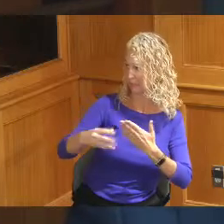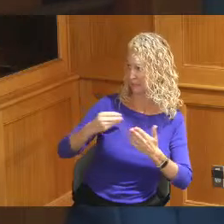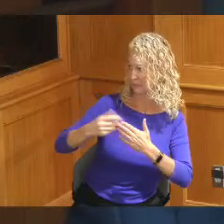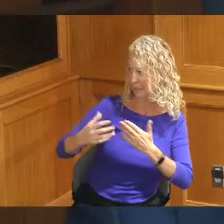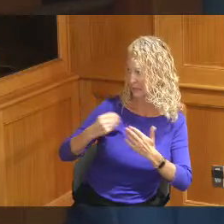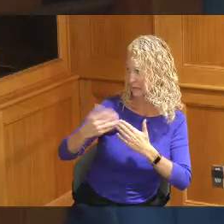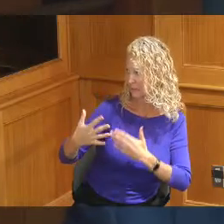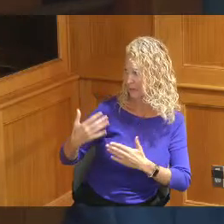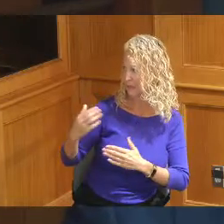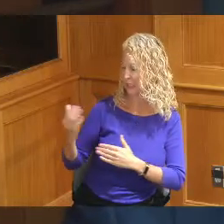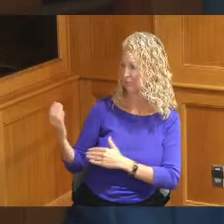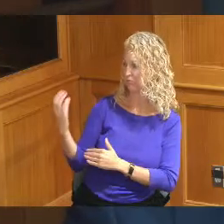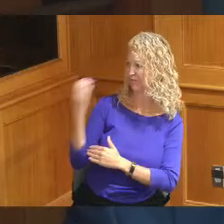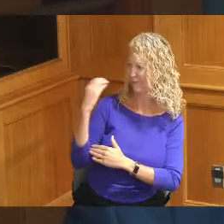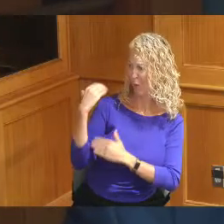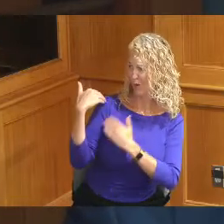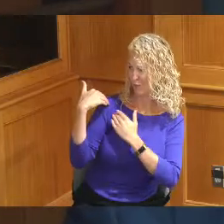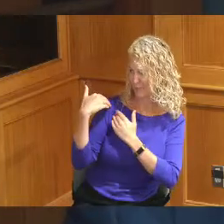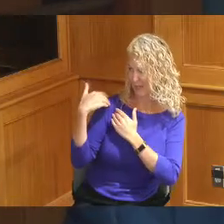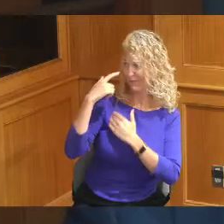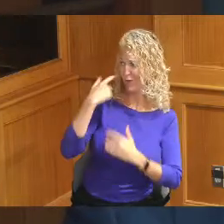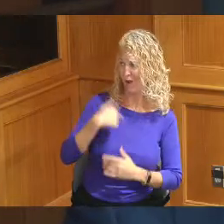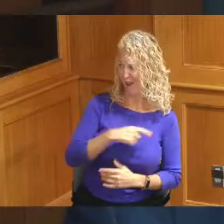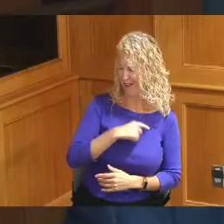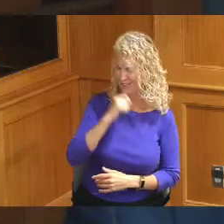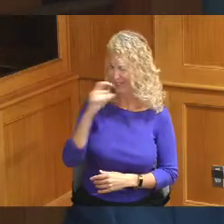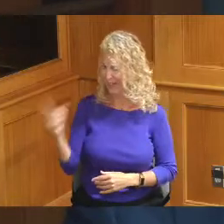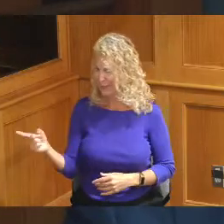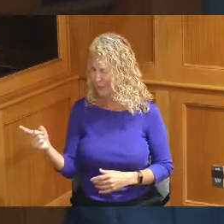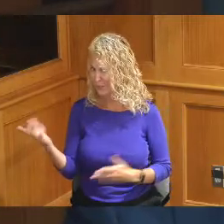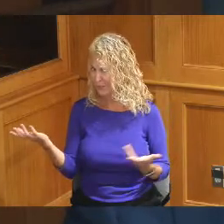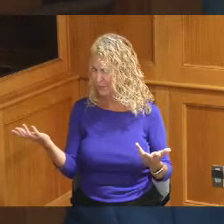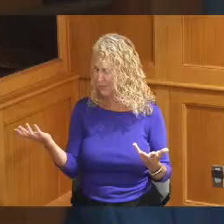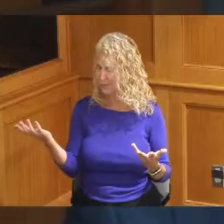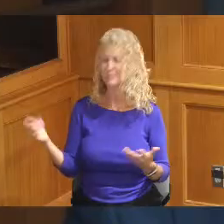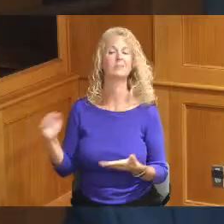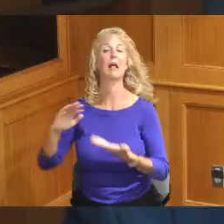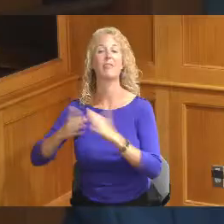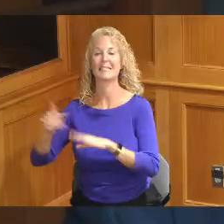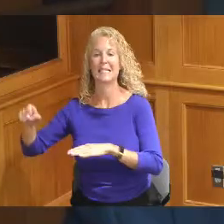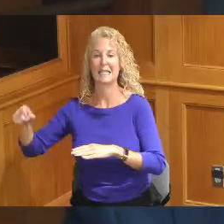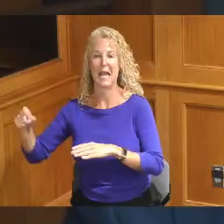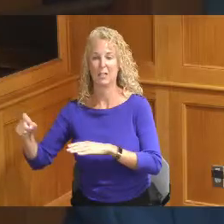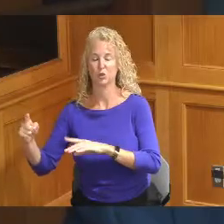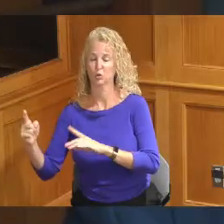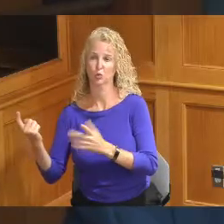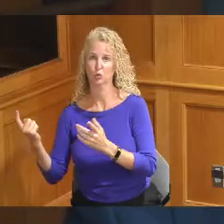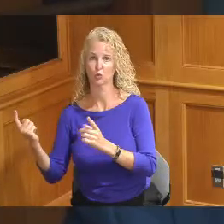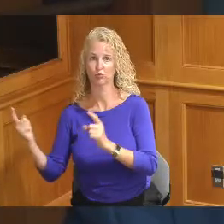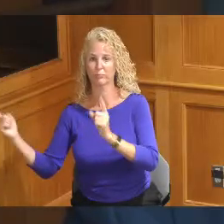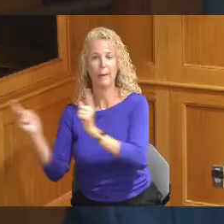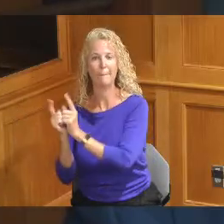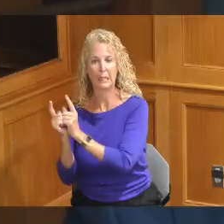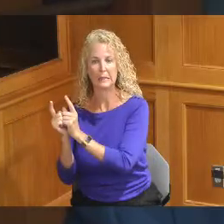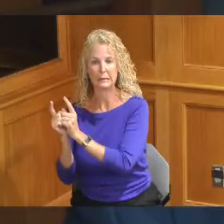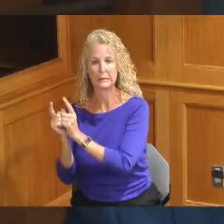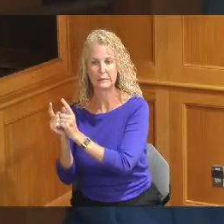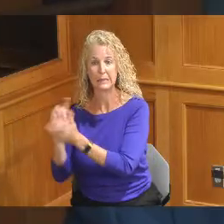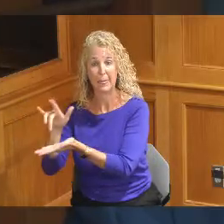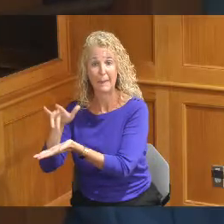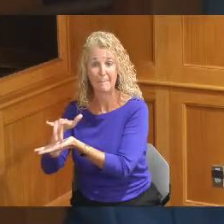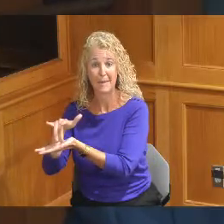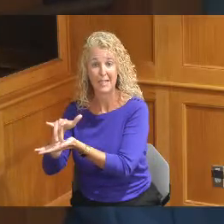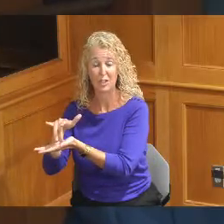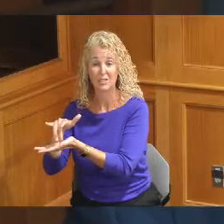put on us without any investment from them. So I'm going to have